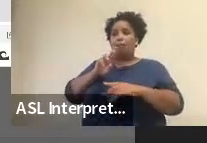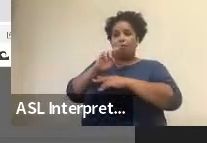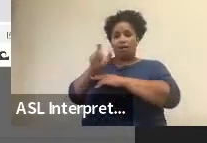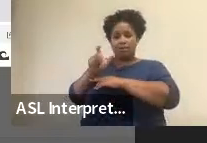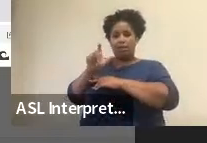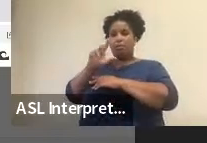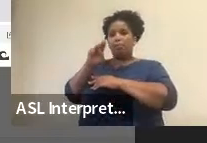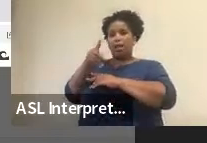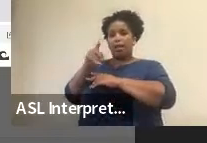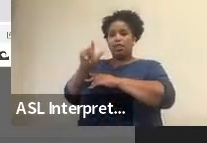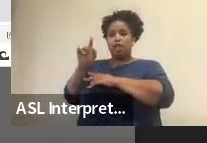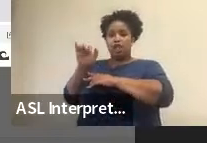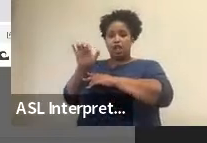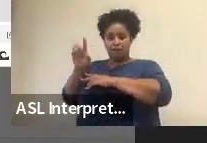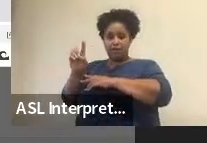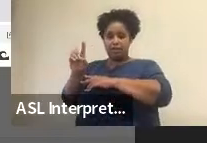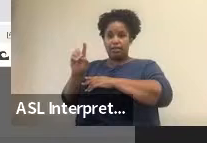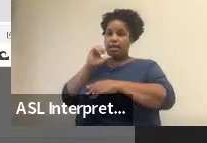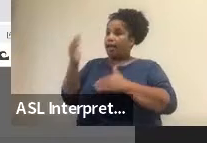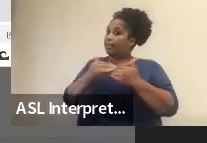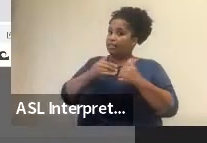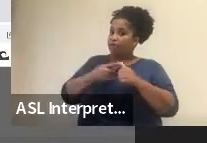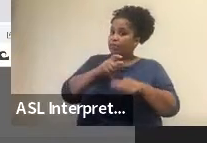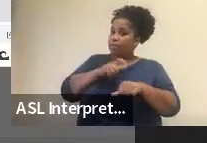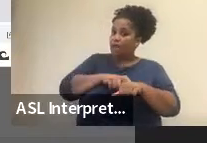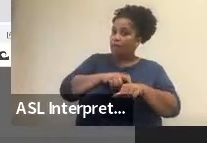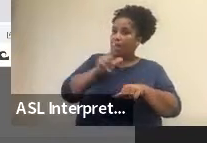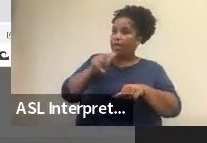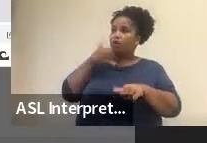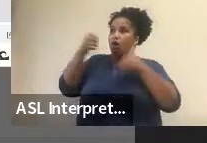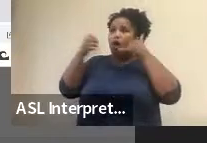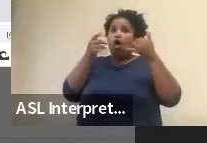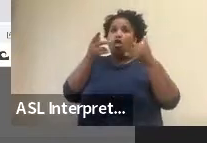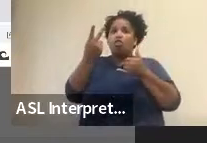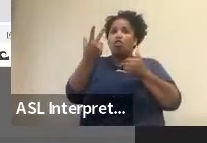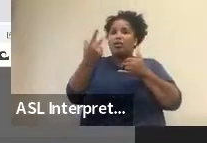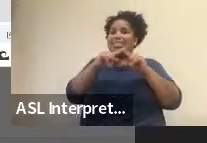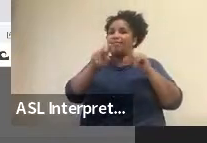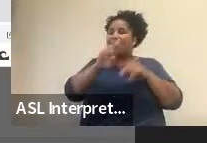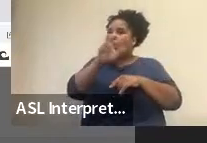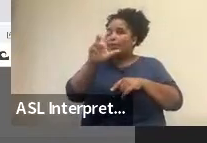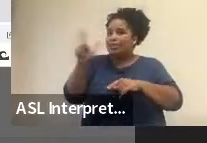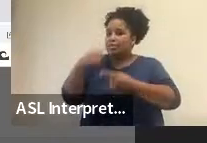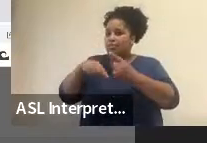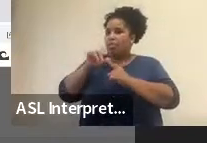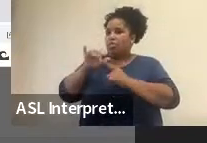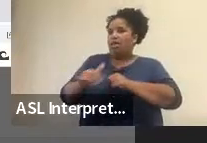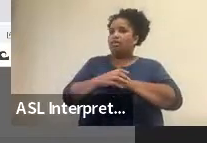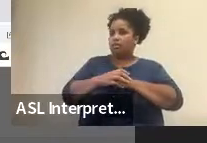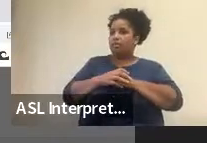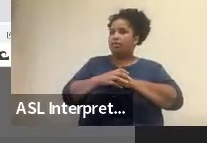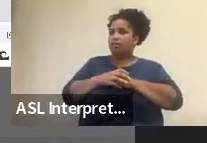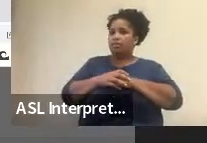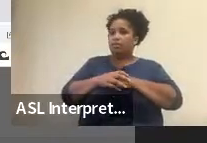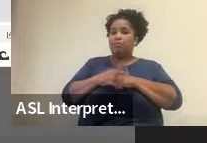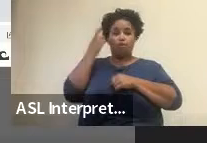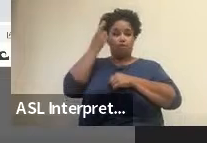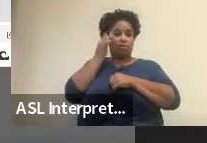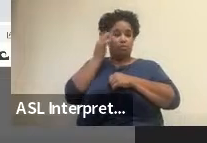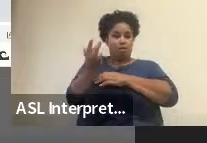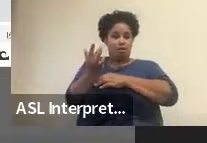Paxlovid. And I will just tell you, wasn't easy the first time I did it. I had to call like 3 different pharmacies. But the reason